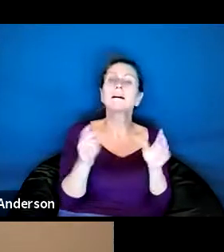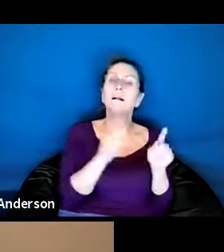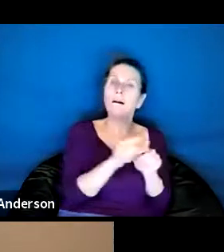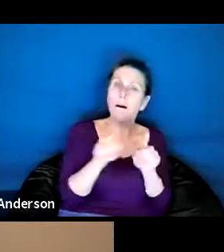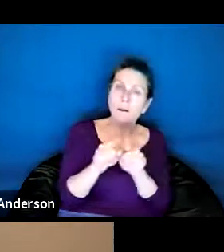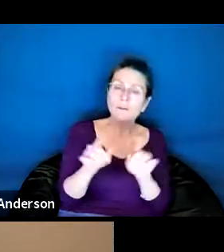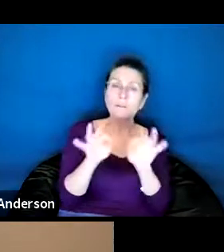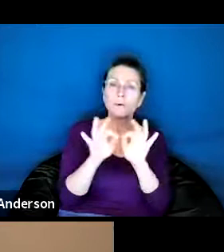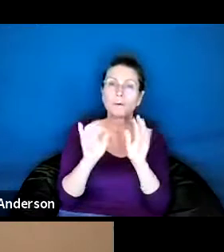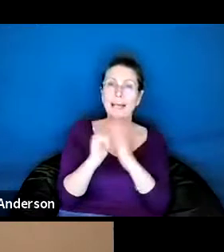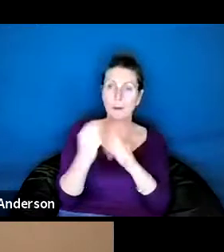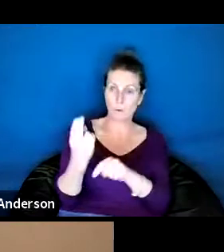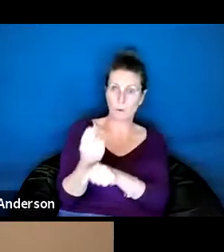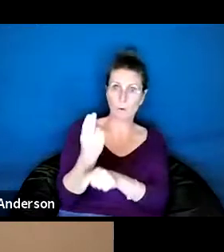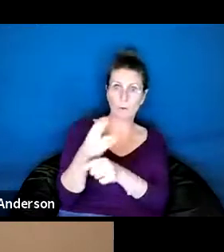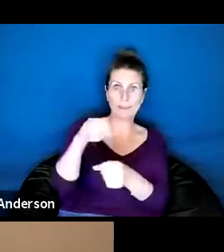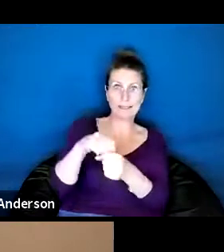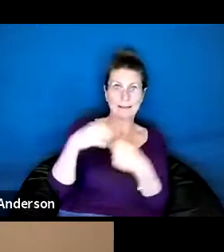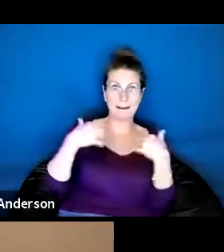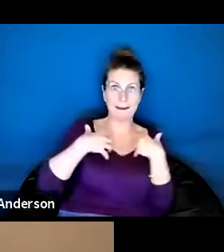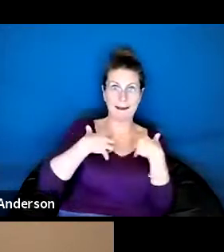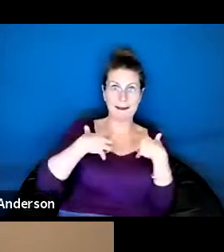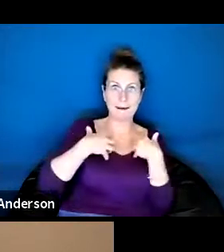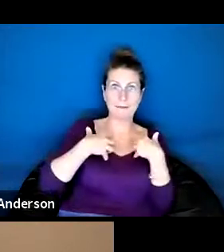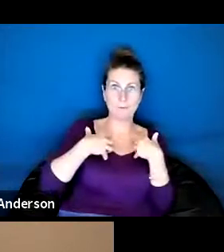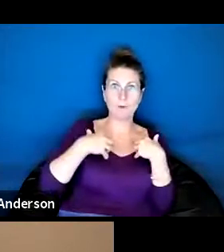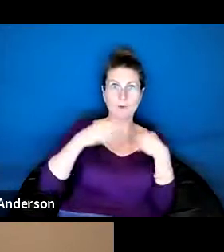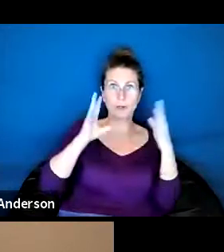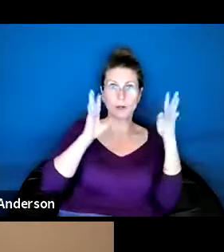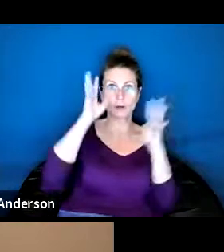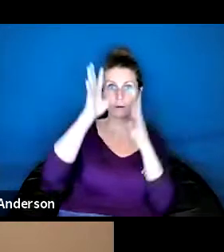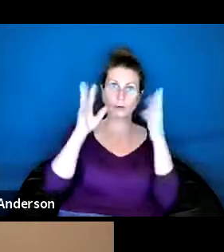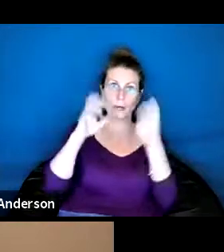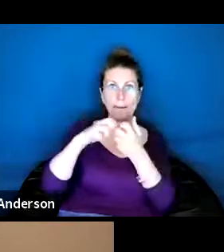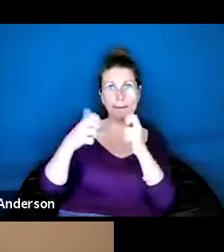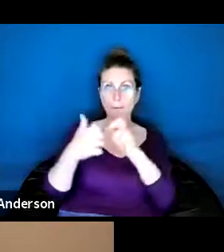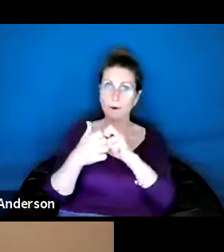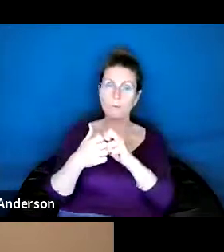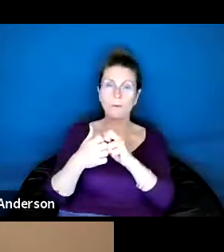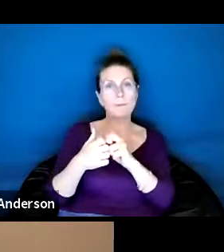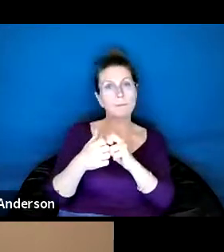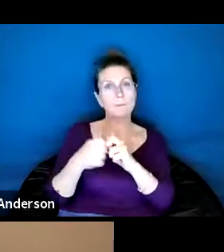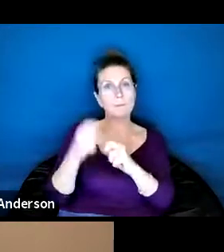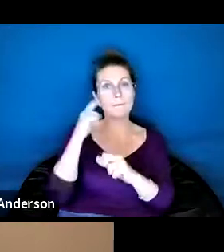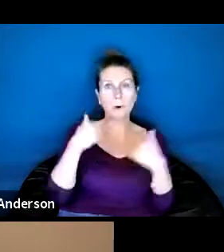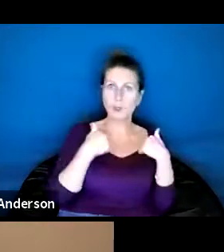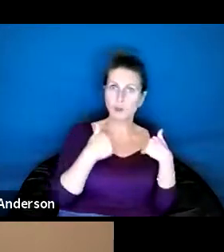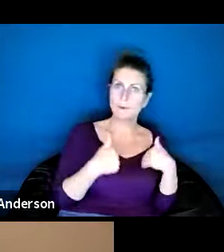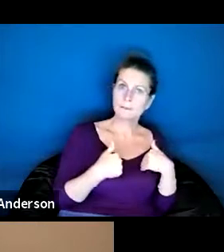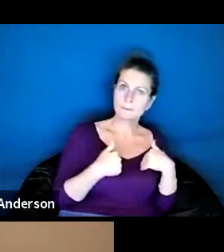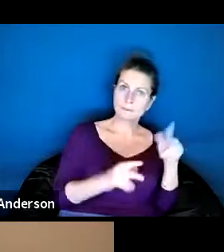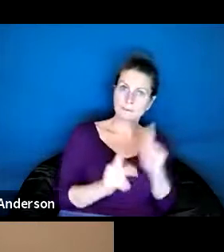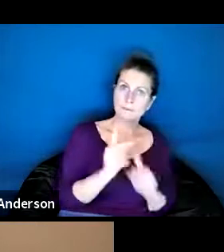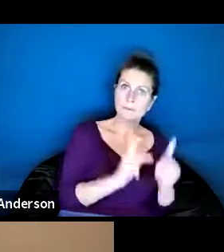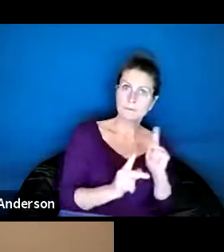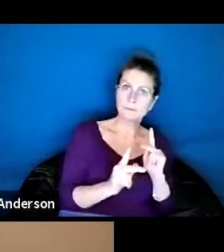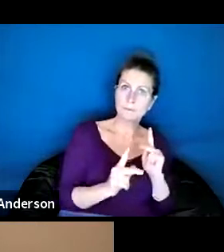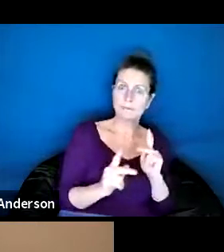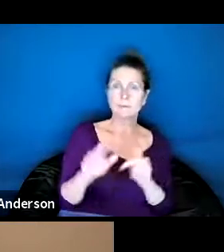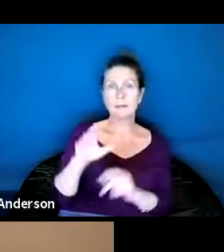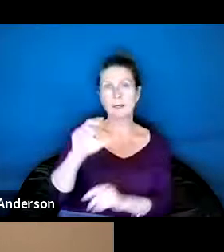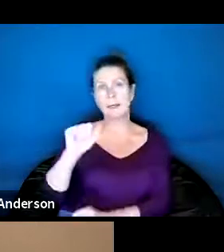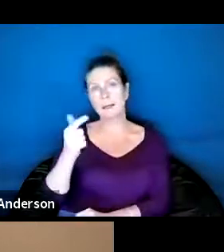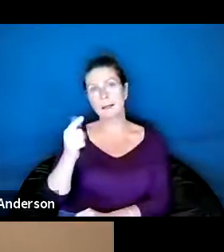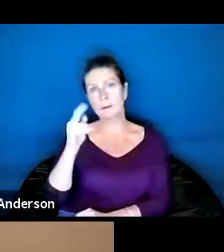use in animals makes for a problem for humans or the planet, use in aquaculture,